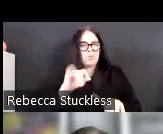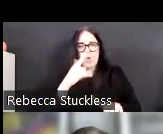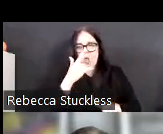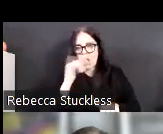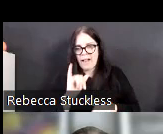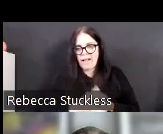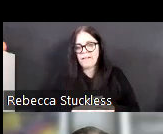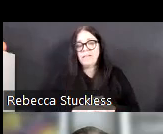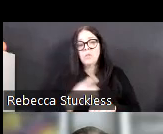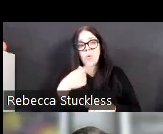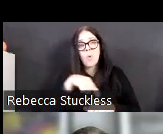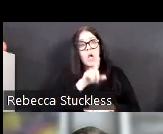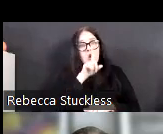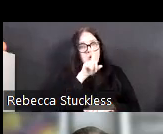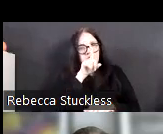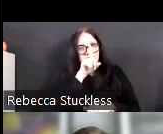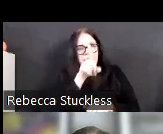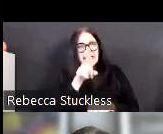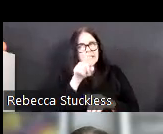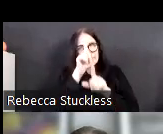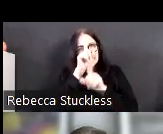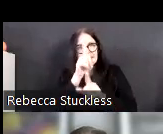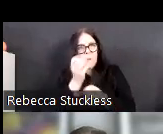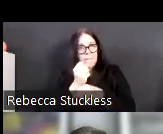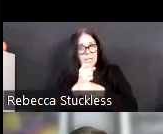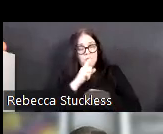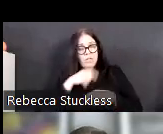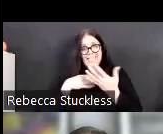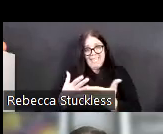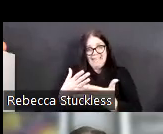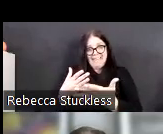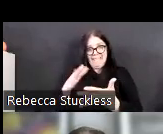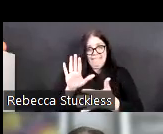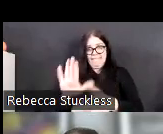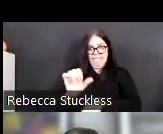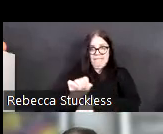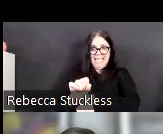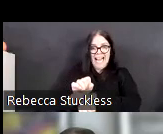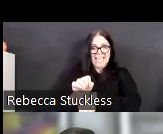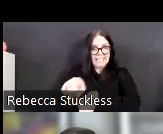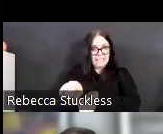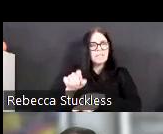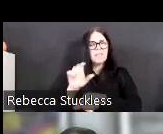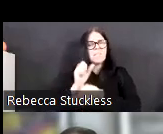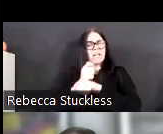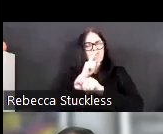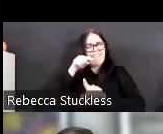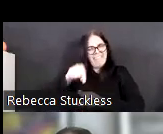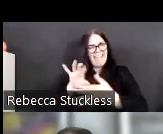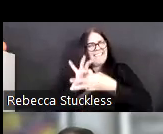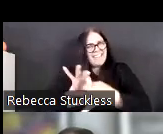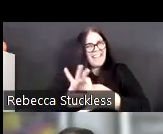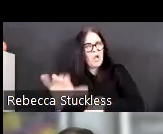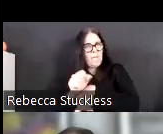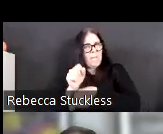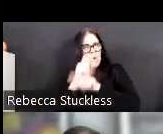we've done is we really wanted to make sure that the tasks that we were giving folks to do related to their employment goal. And so we took a lot of